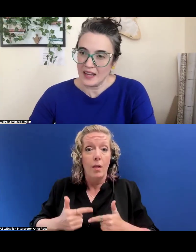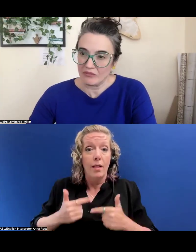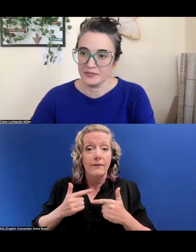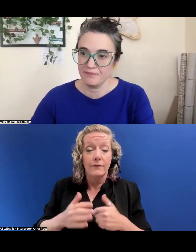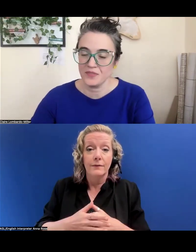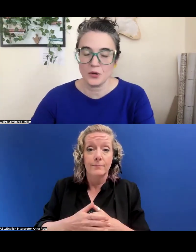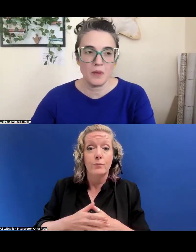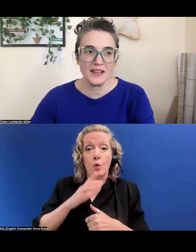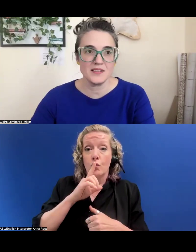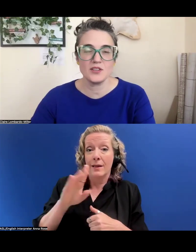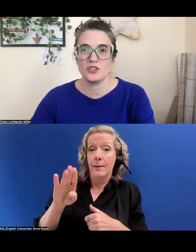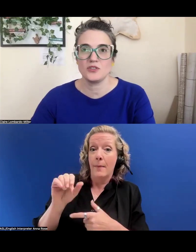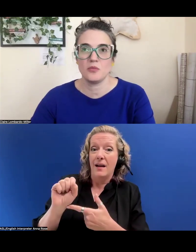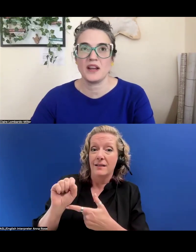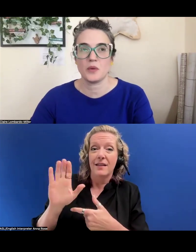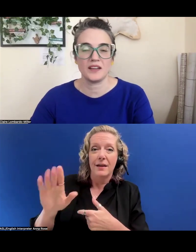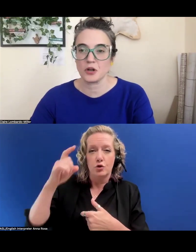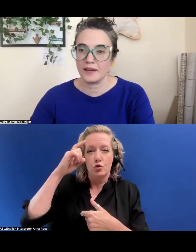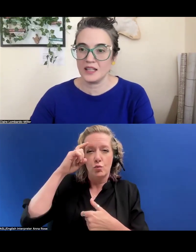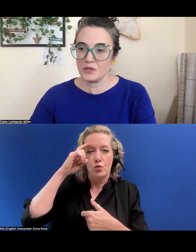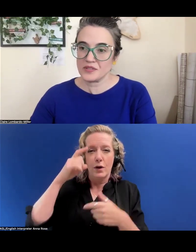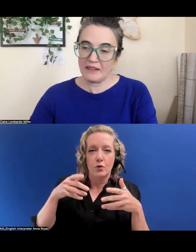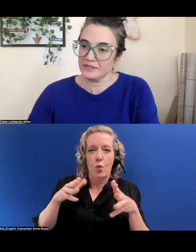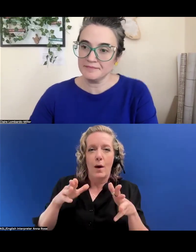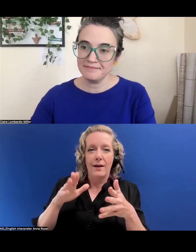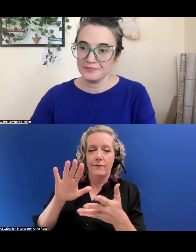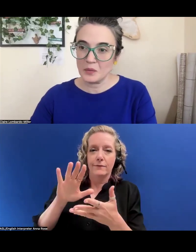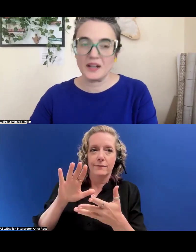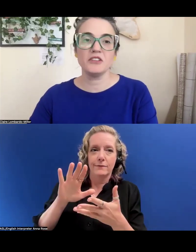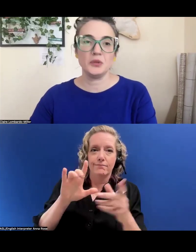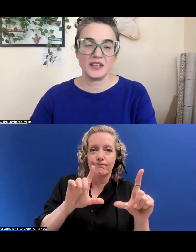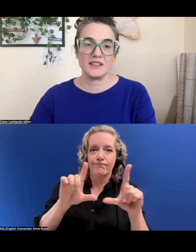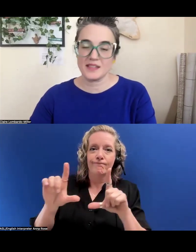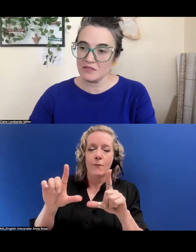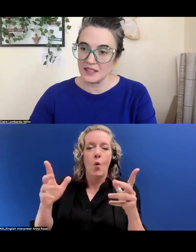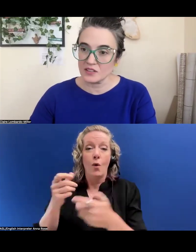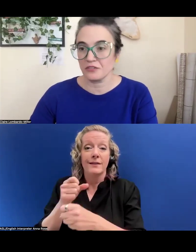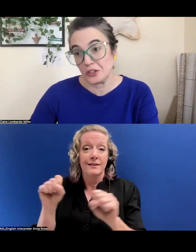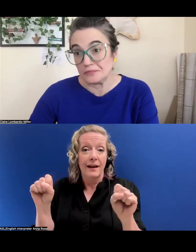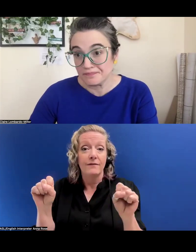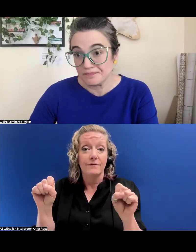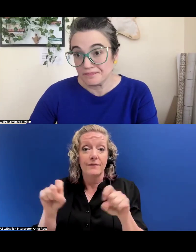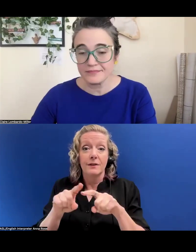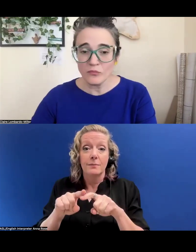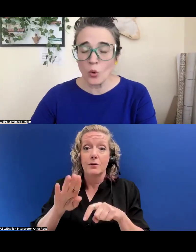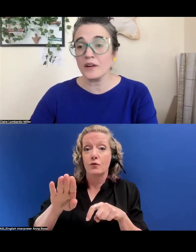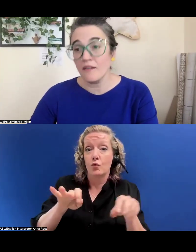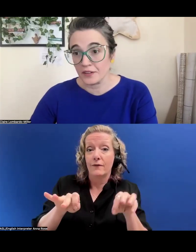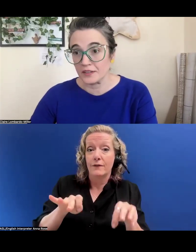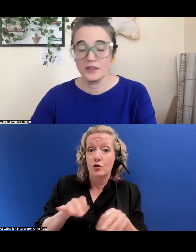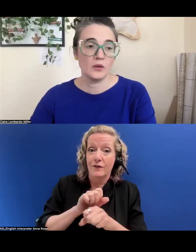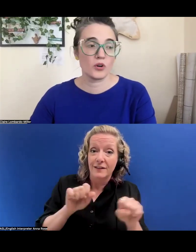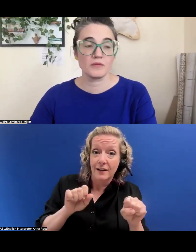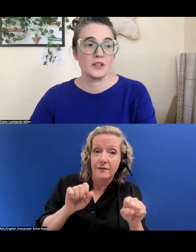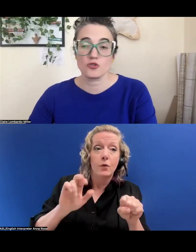as safe. So biases are just your brain's way of trying to keep you safe and whatever you think safety is for you, or